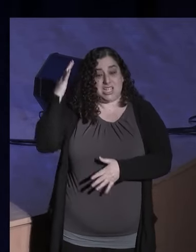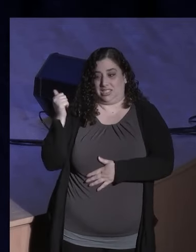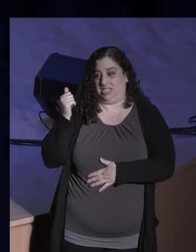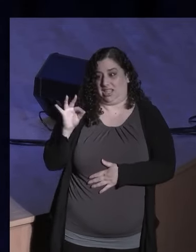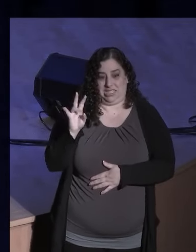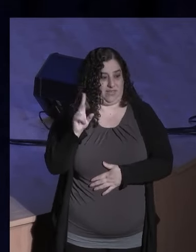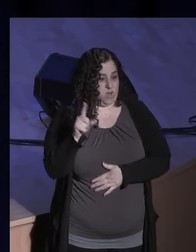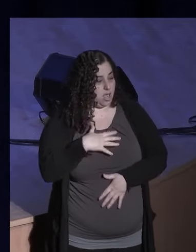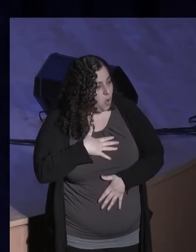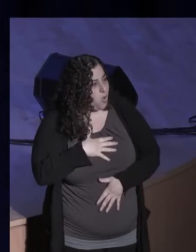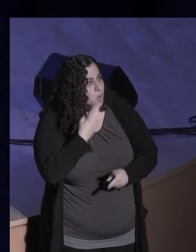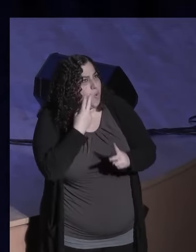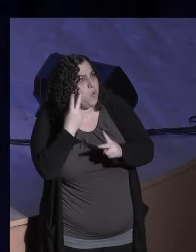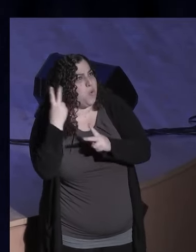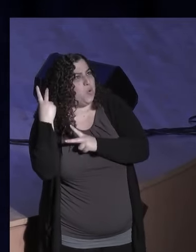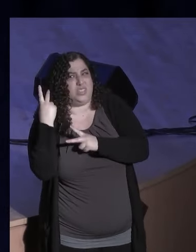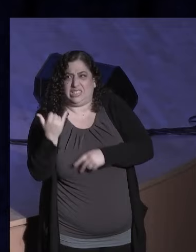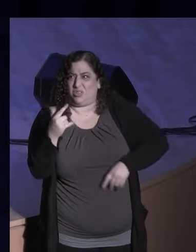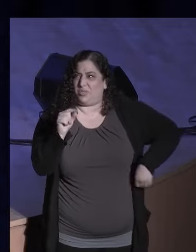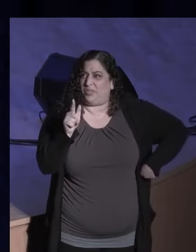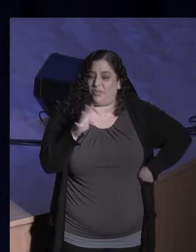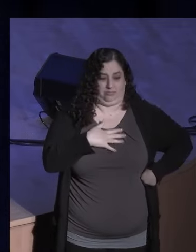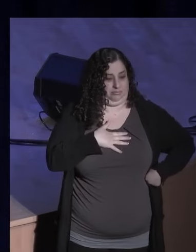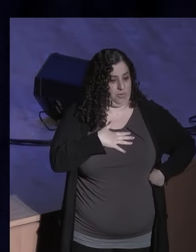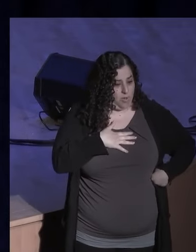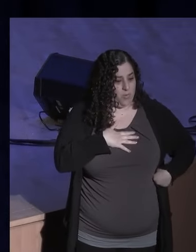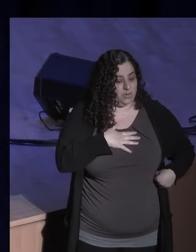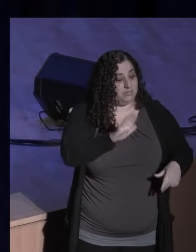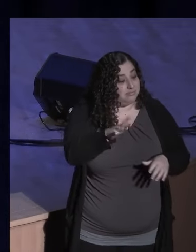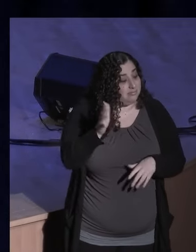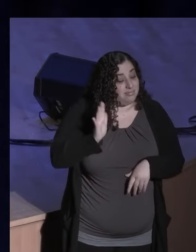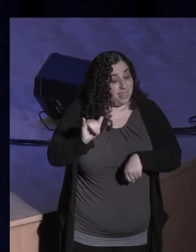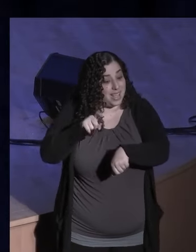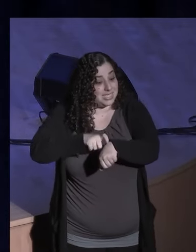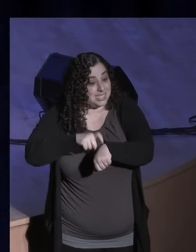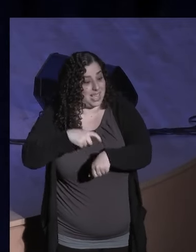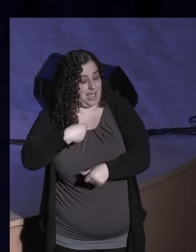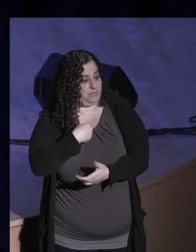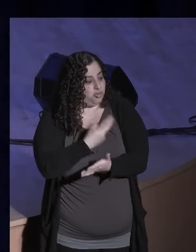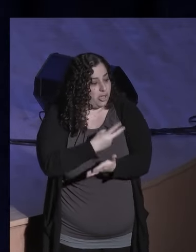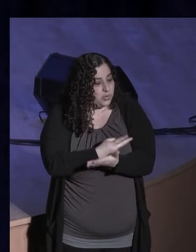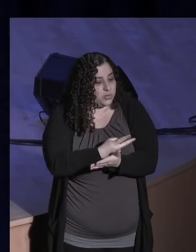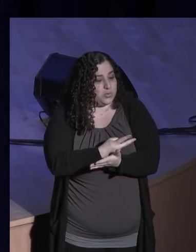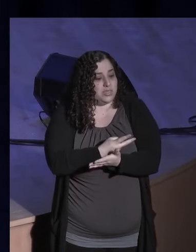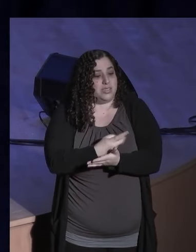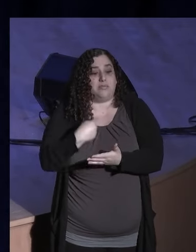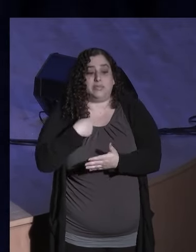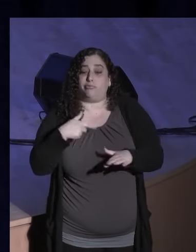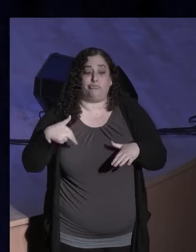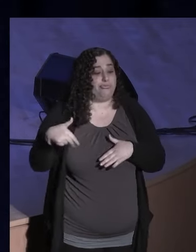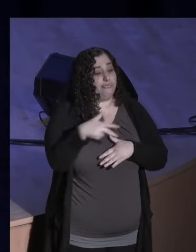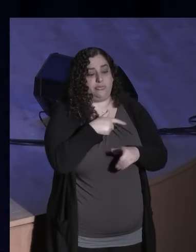What I realized was I was in graduate school and stumbled on the festival, and I was changed forever.